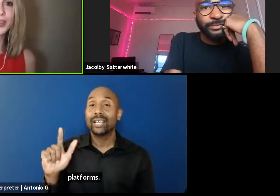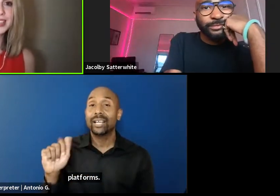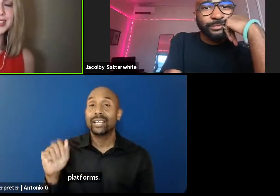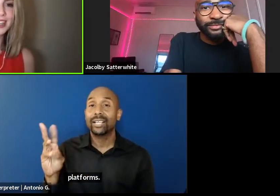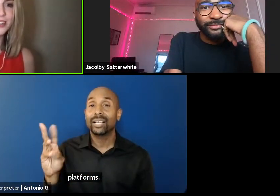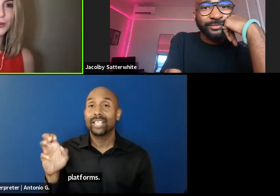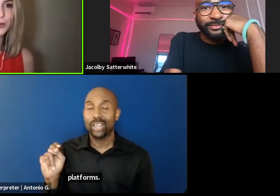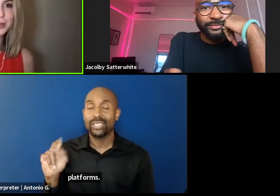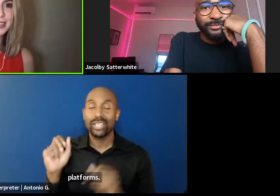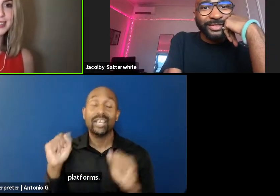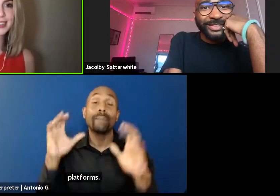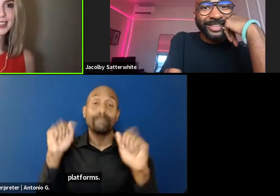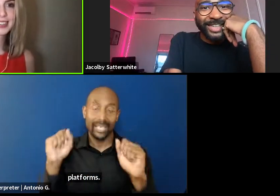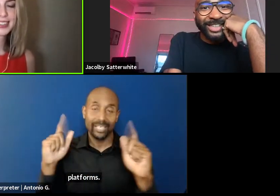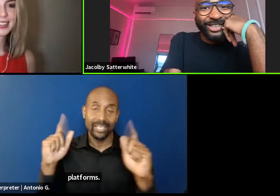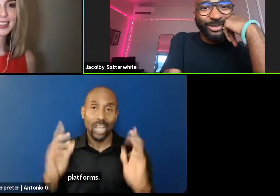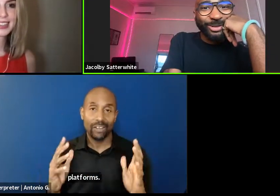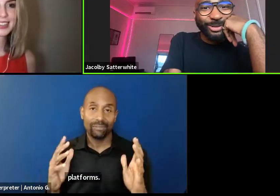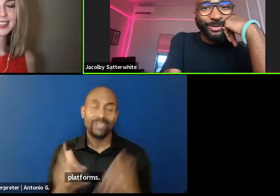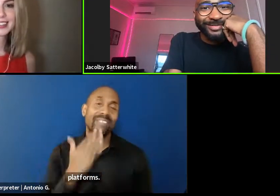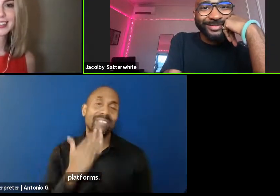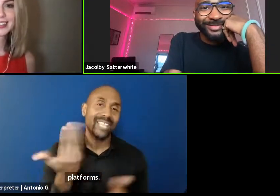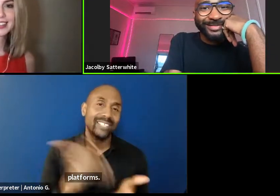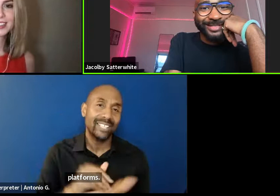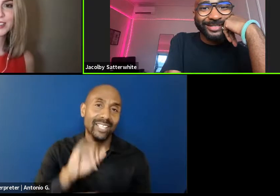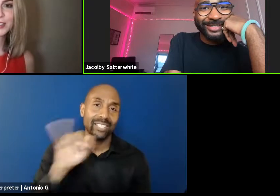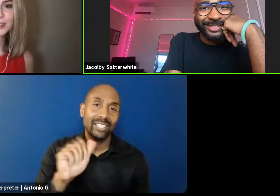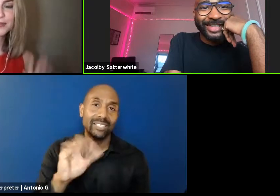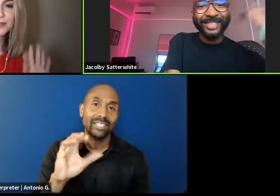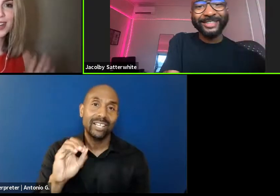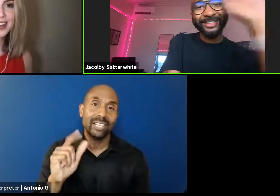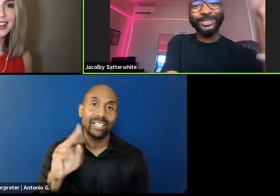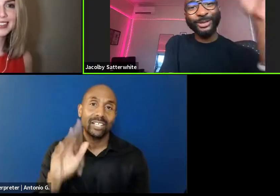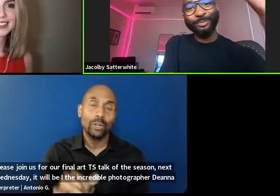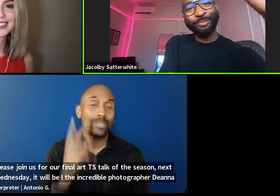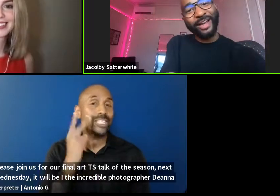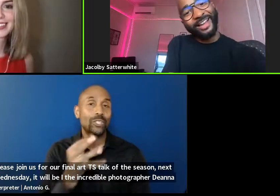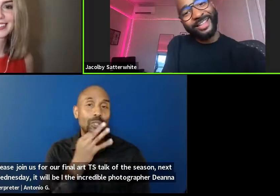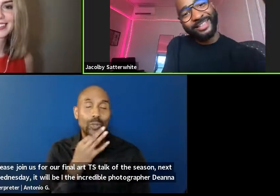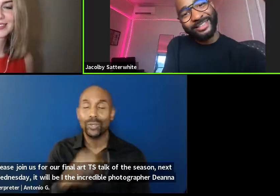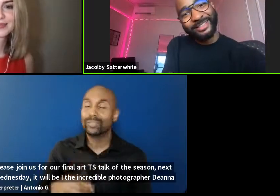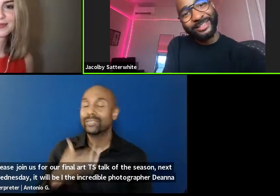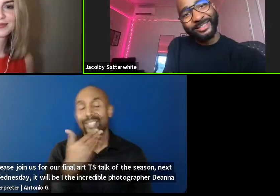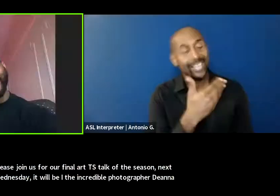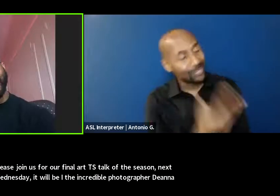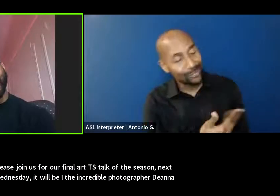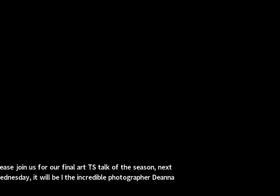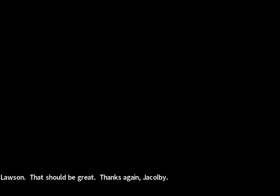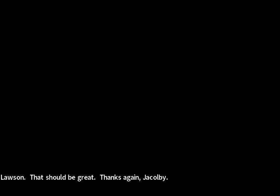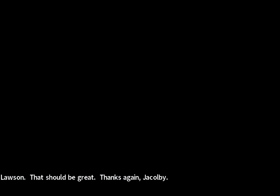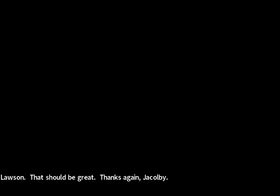So thanks again, Jacolby. Thank you. See you soon. Bye. See you soon. Bye.